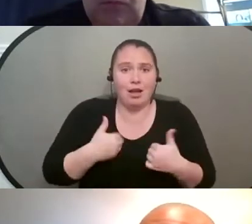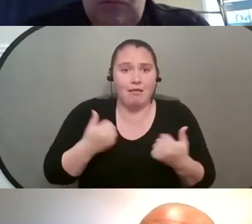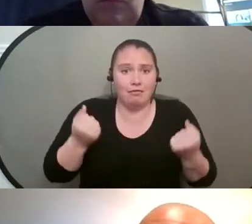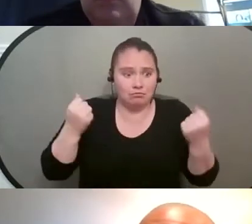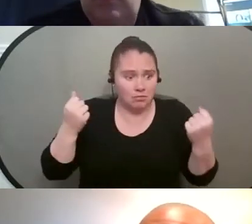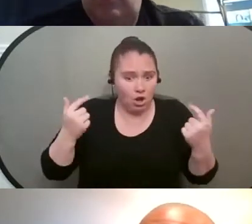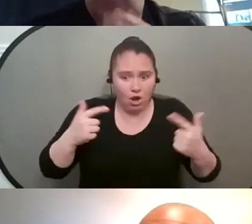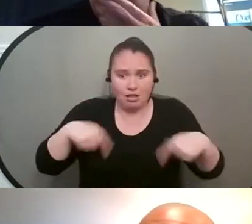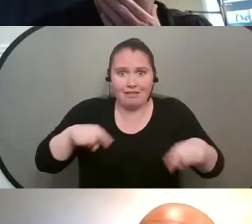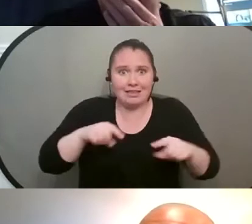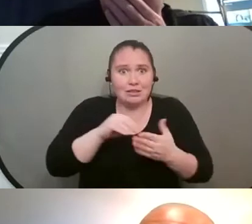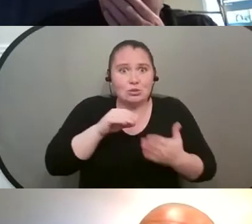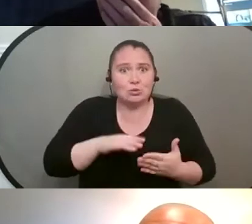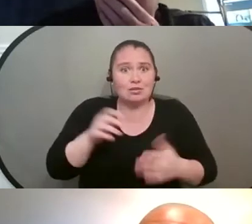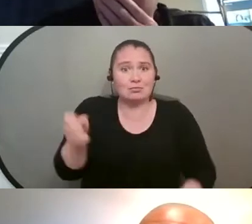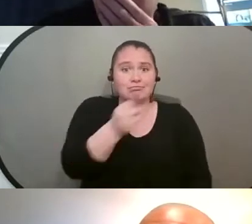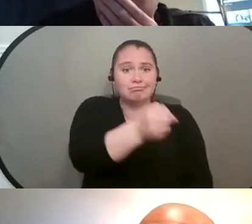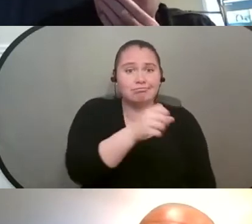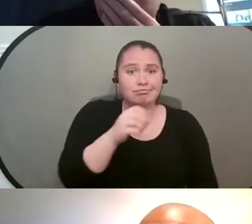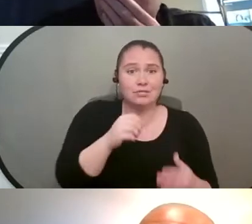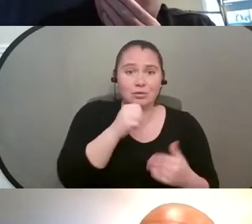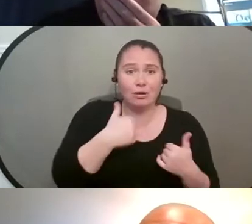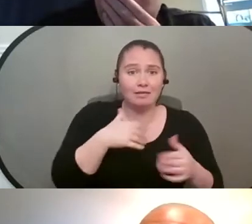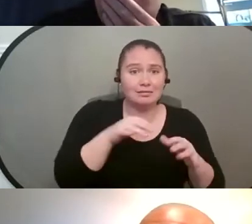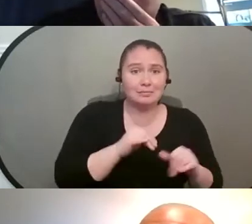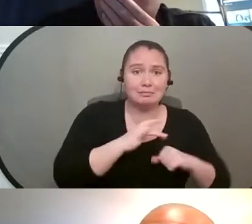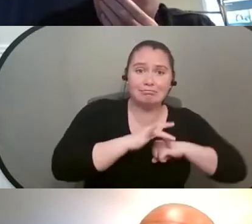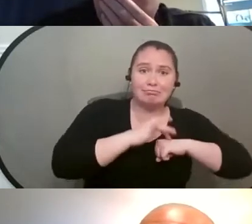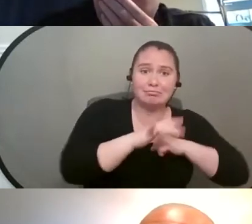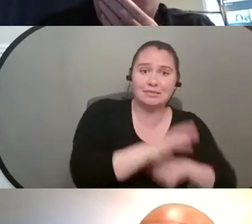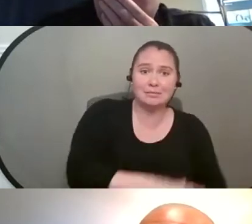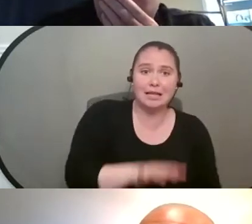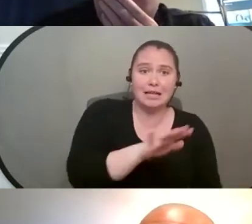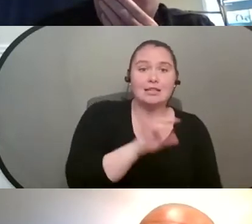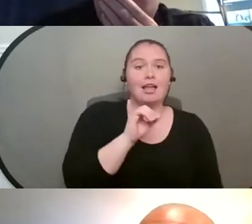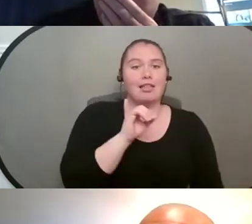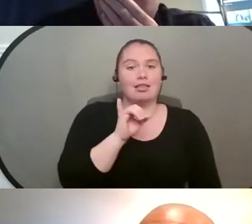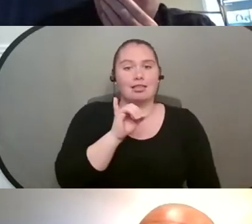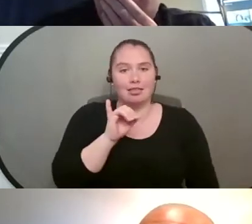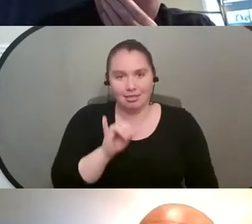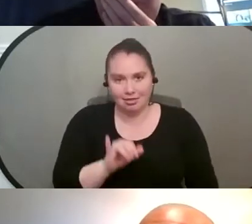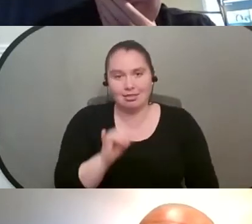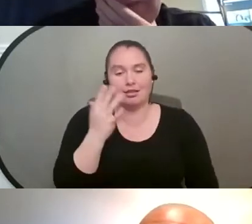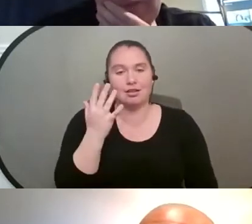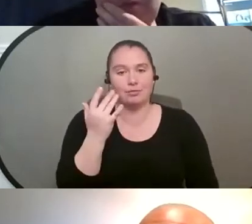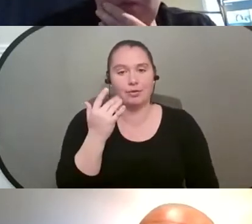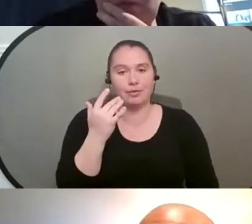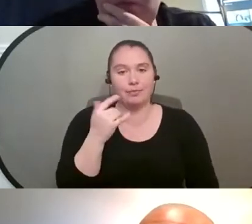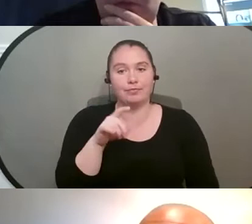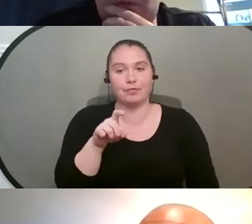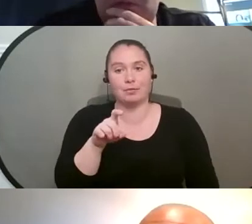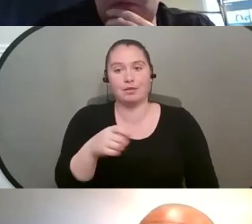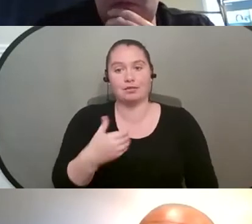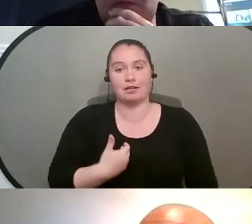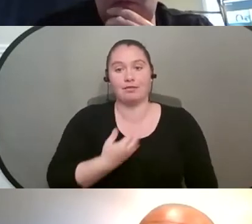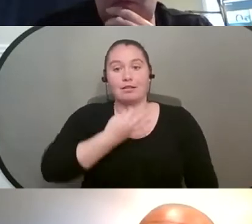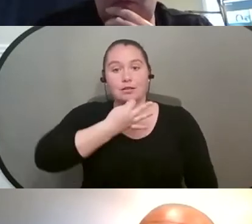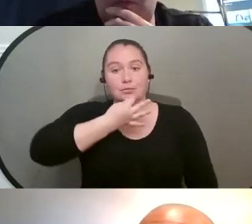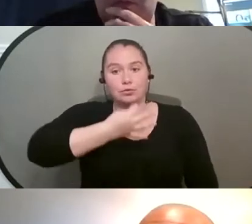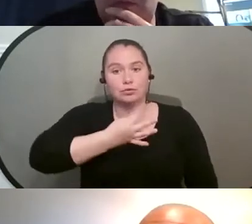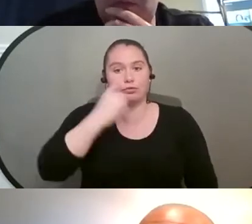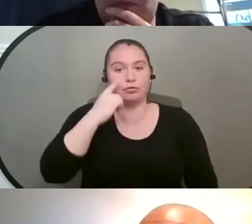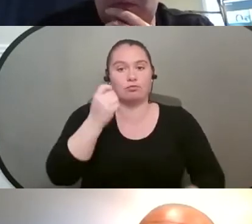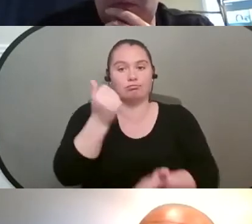we don't have any place to put them? That's what all this, that's why we have to have experts help us.